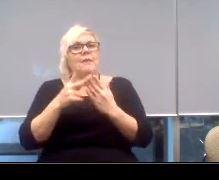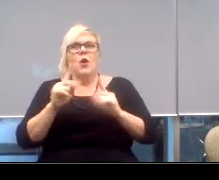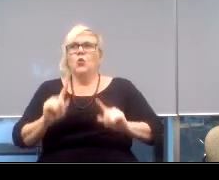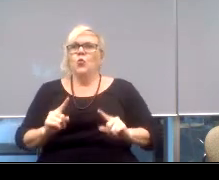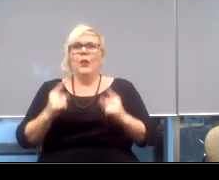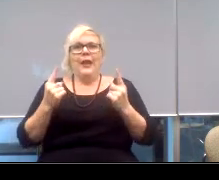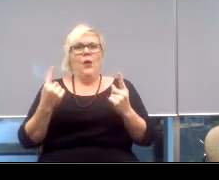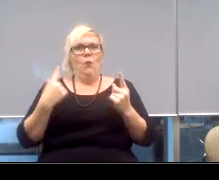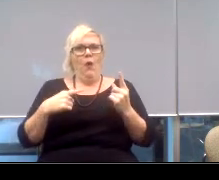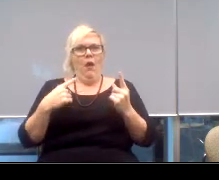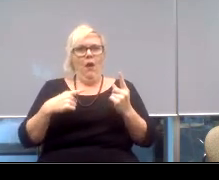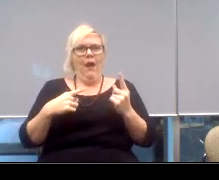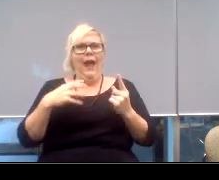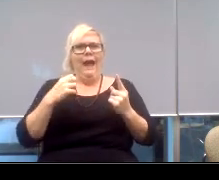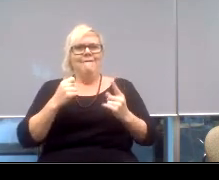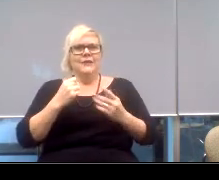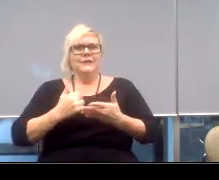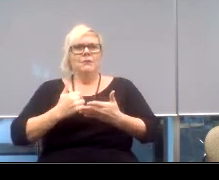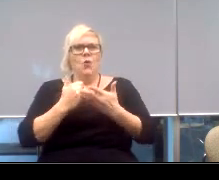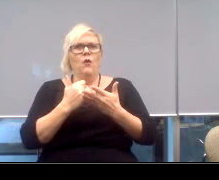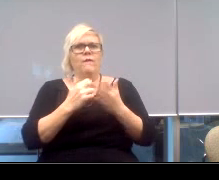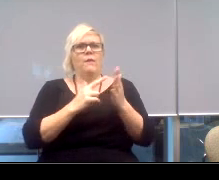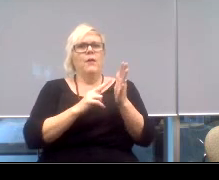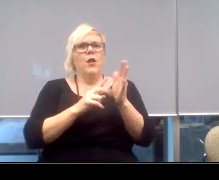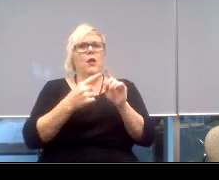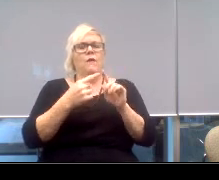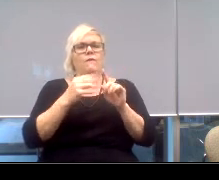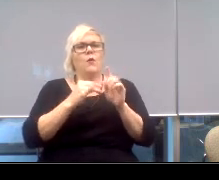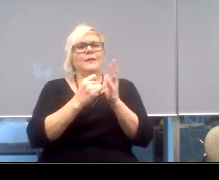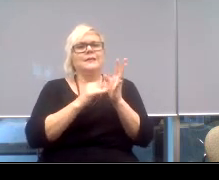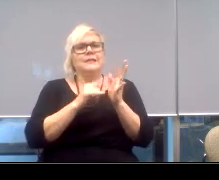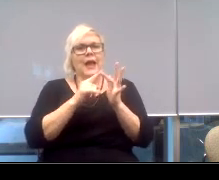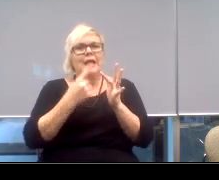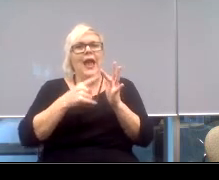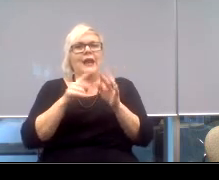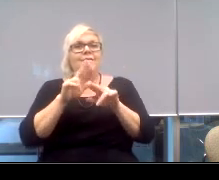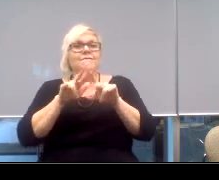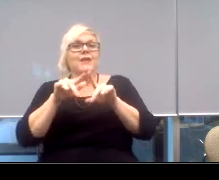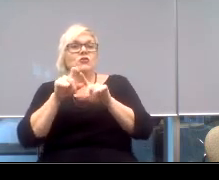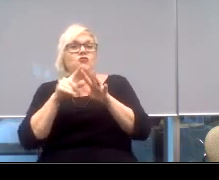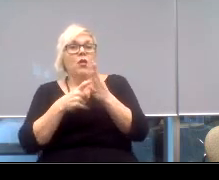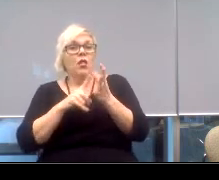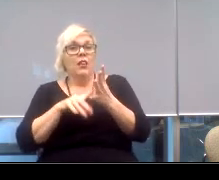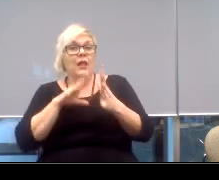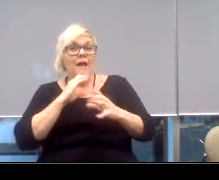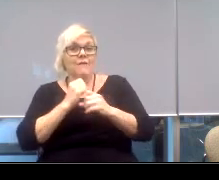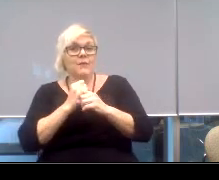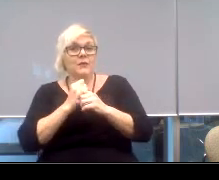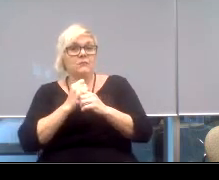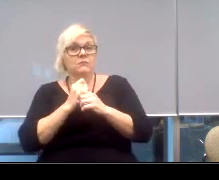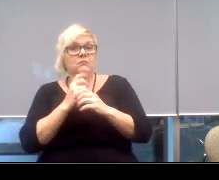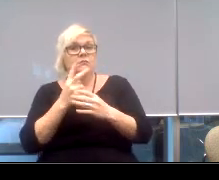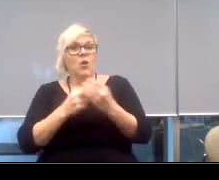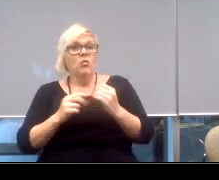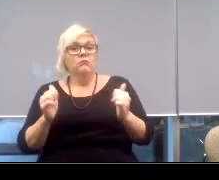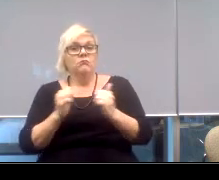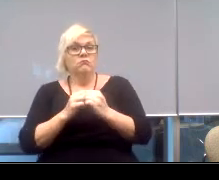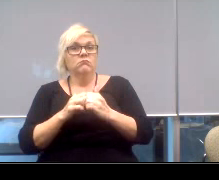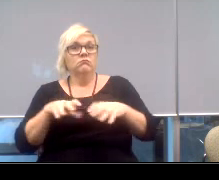has bipartisan support in government and has grassroots support. But unlike Medicare, it is a federated approach